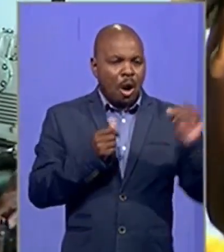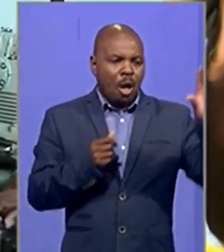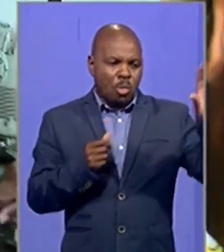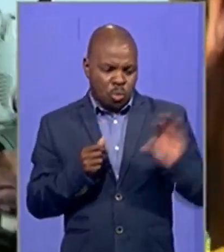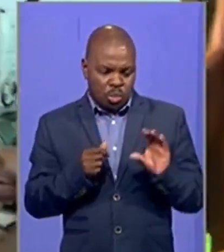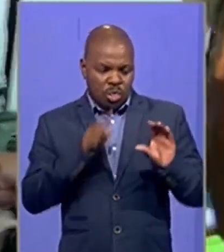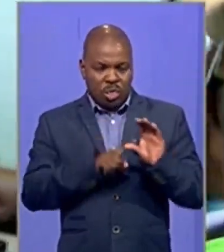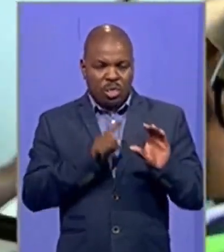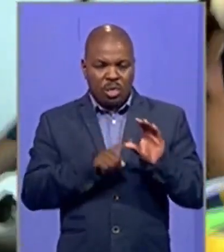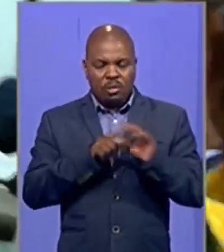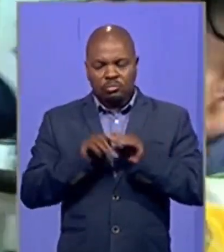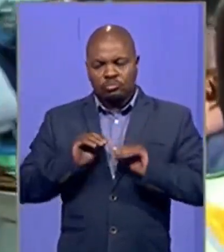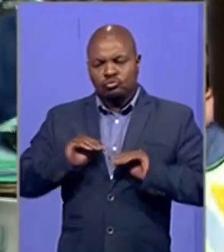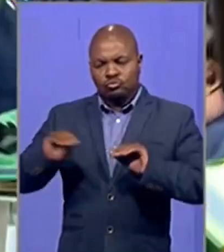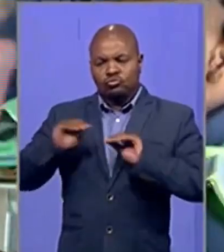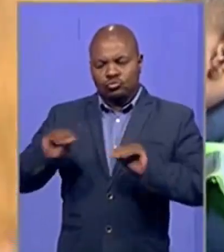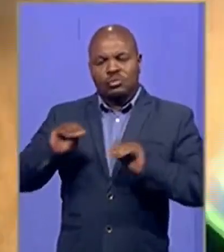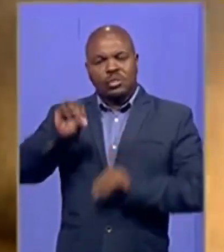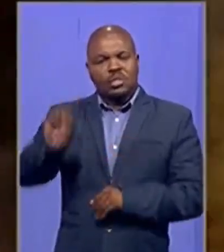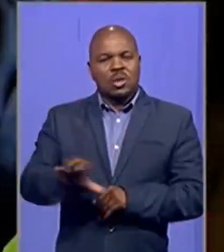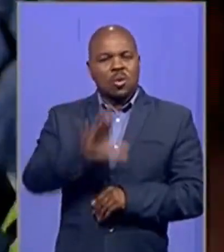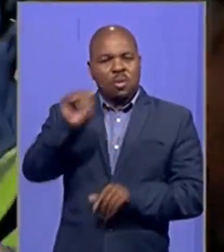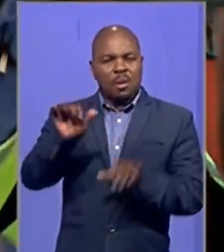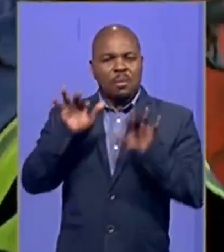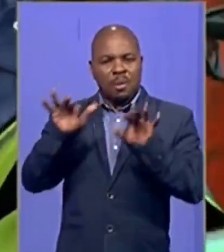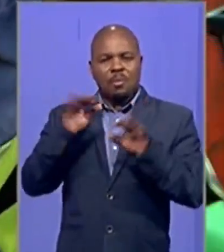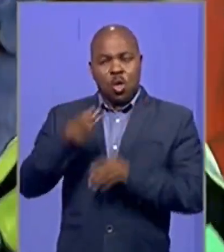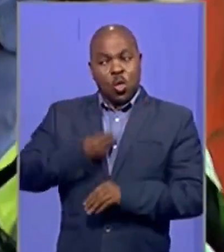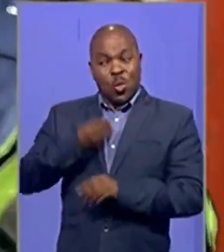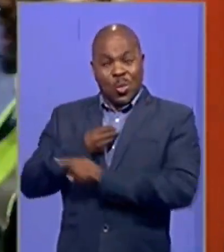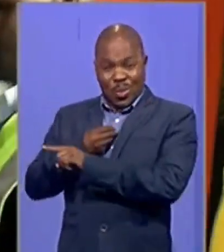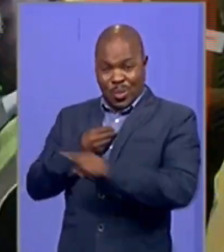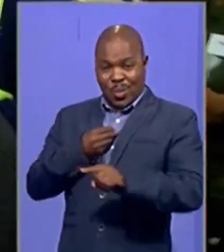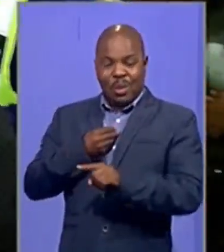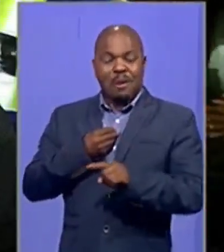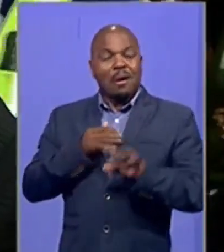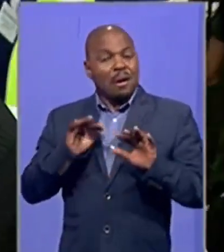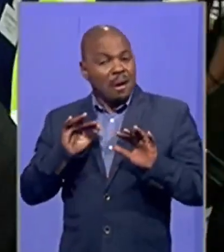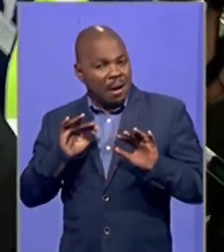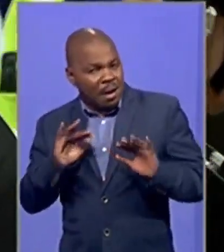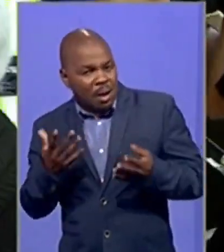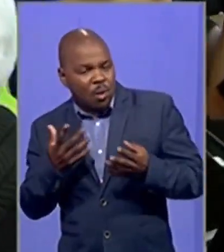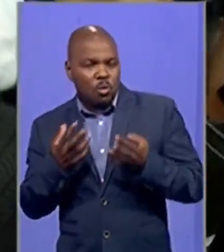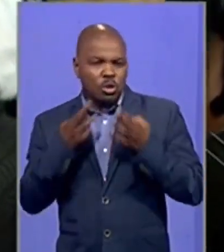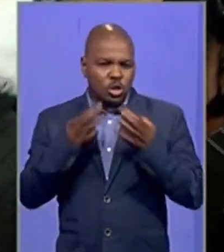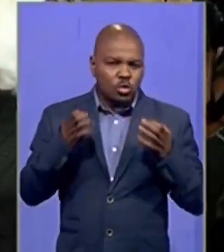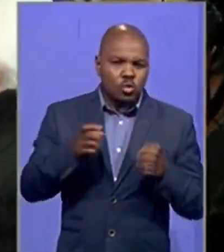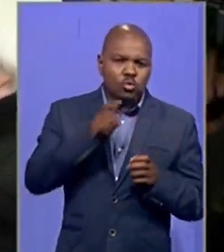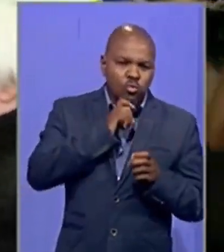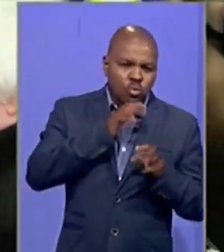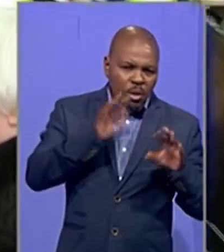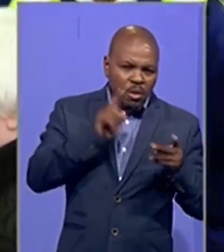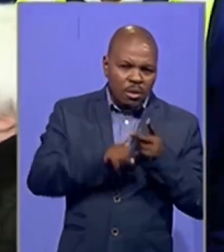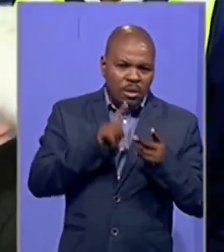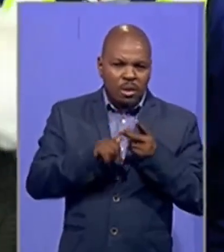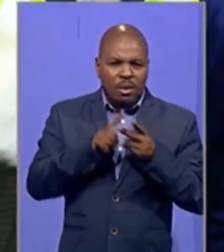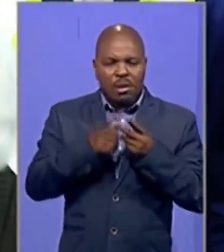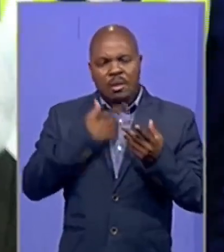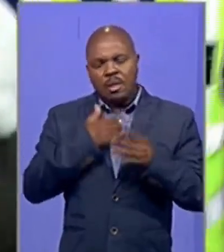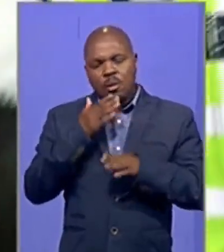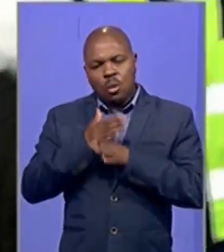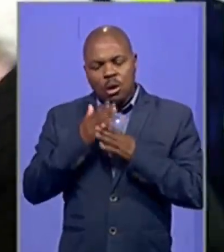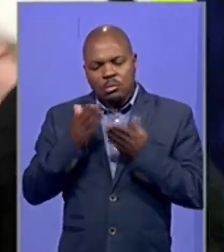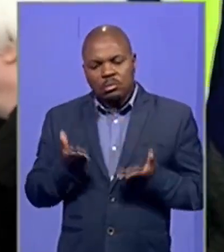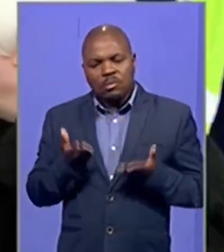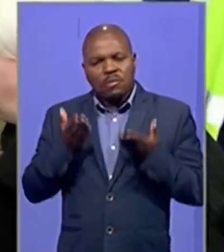hore ho tle ho rupellwe ma-Afrika Borwa haholo batjha ka disebediswa le ho hona ho betla